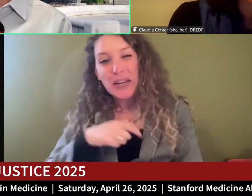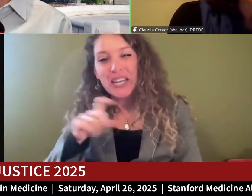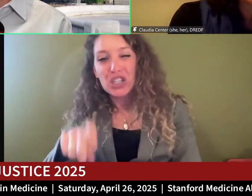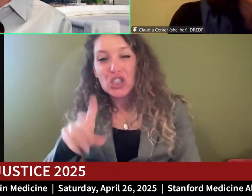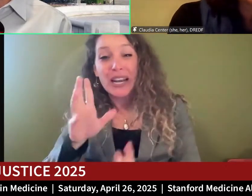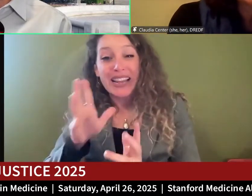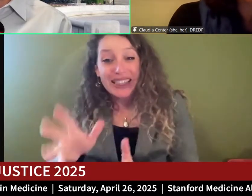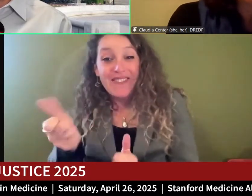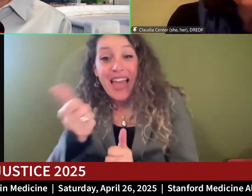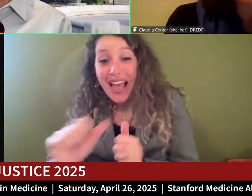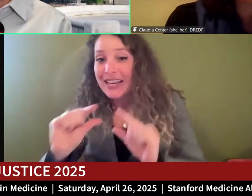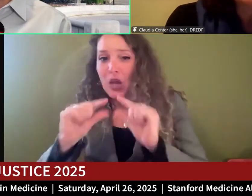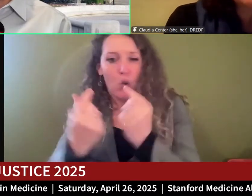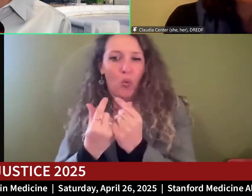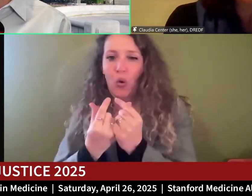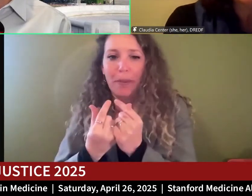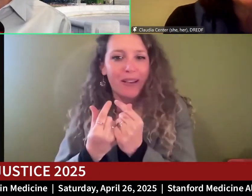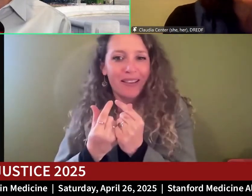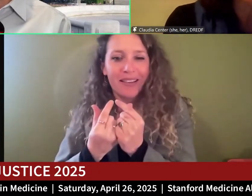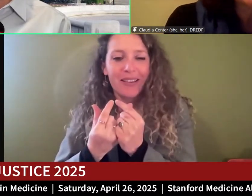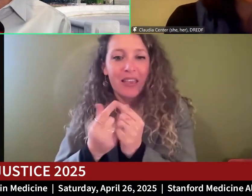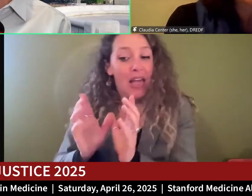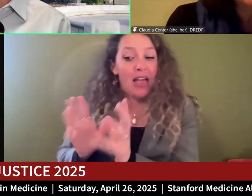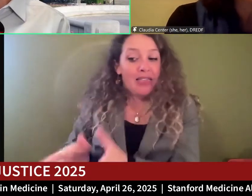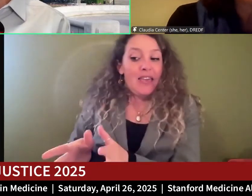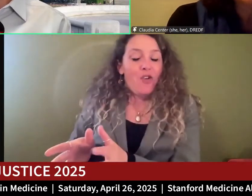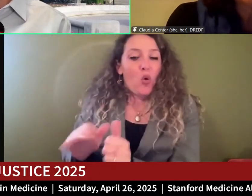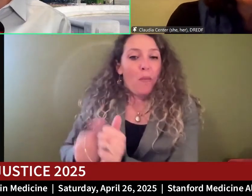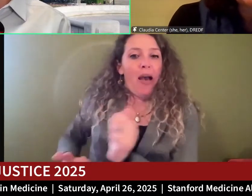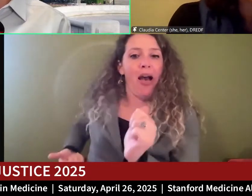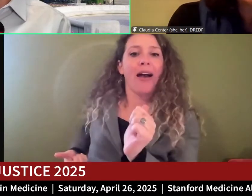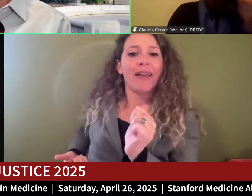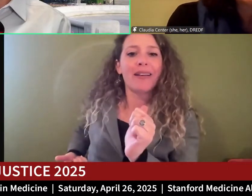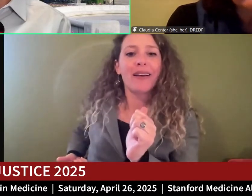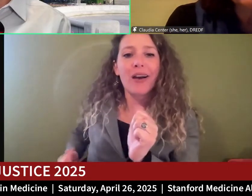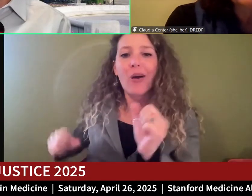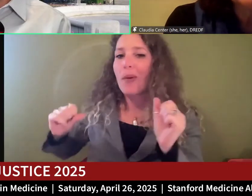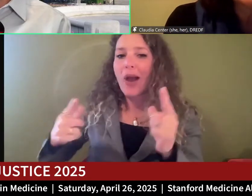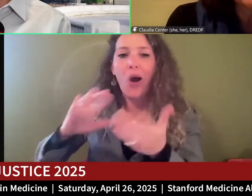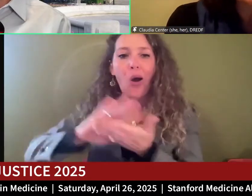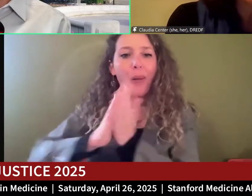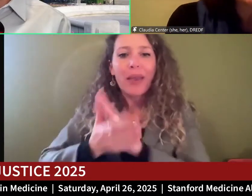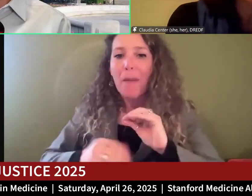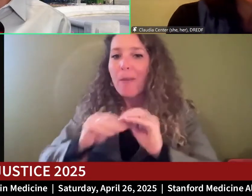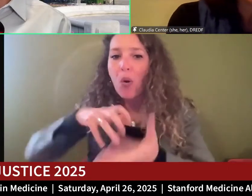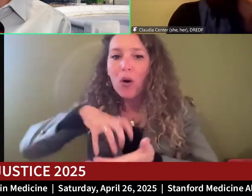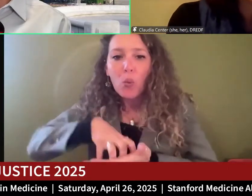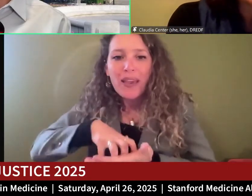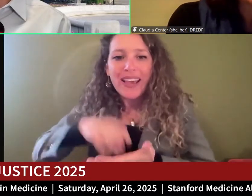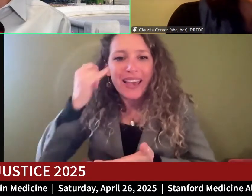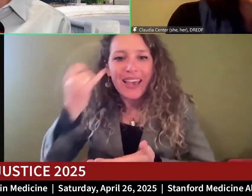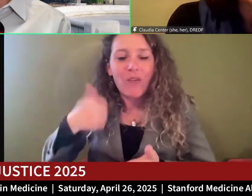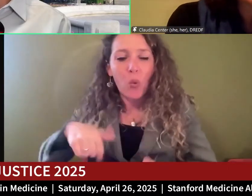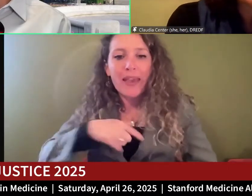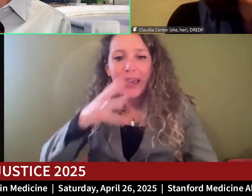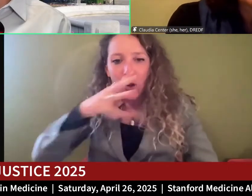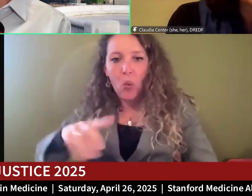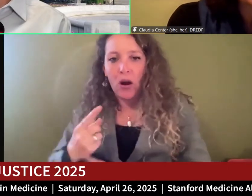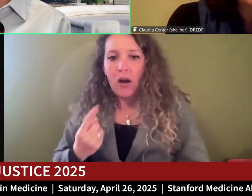any group behind, that we are all so much weaker if we abandon